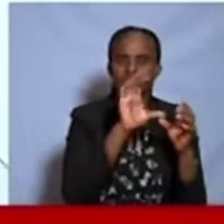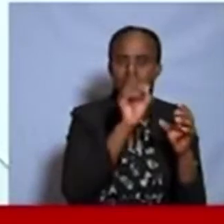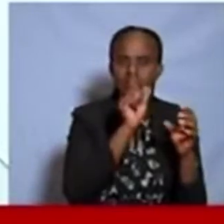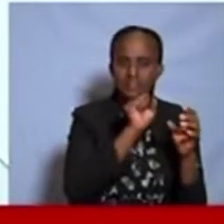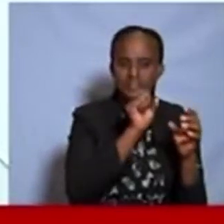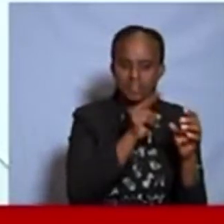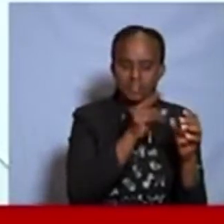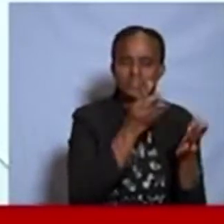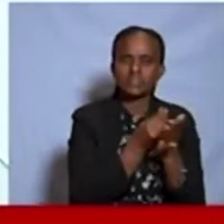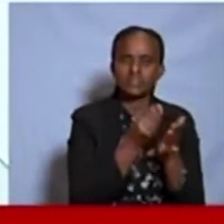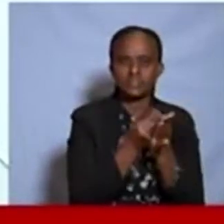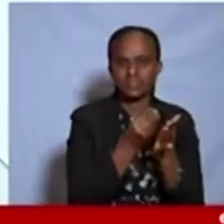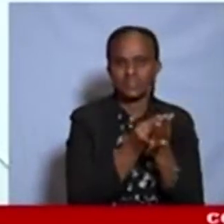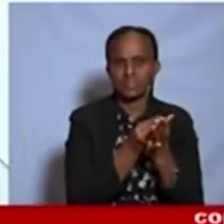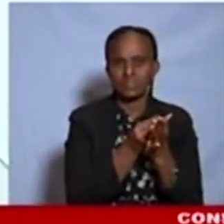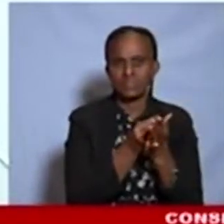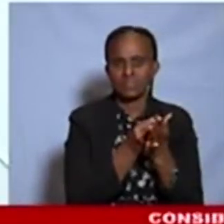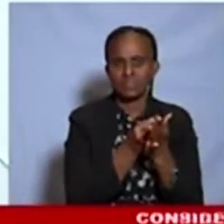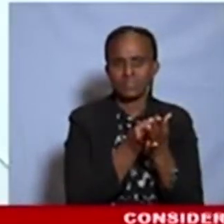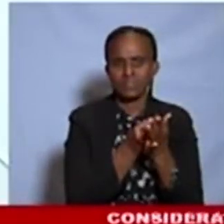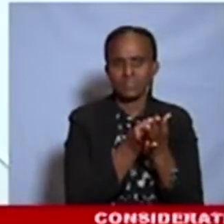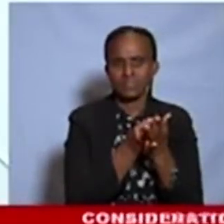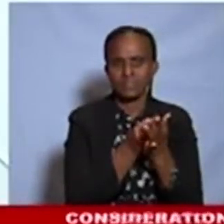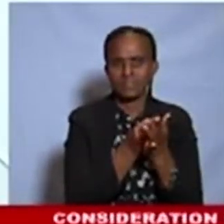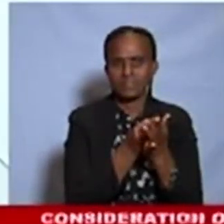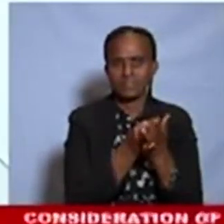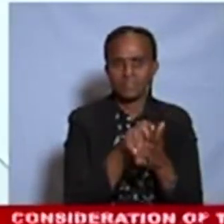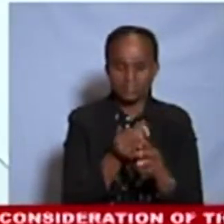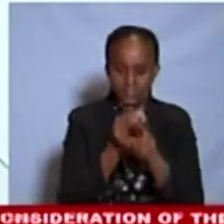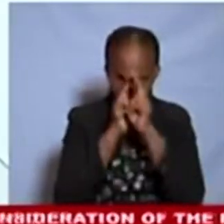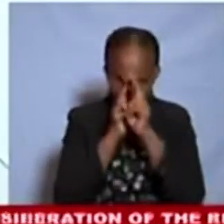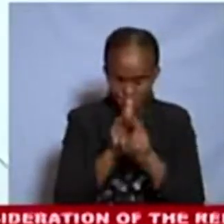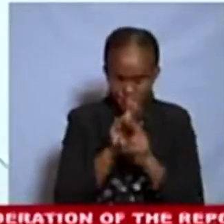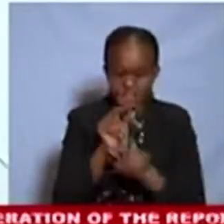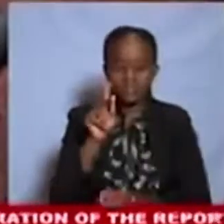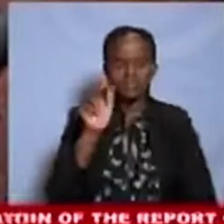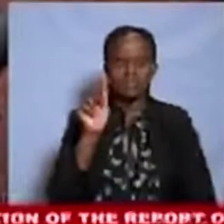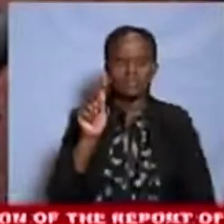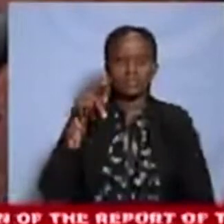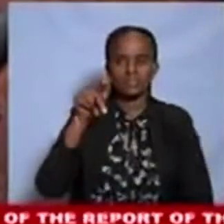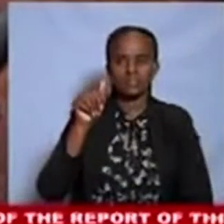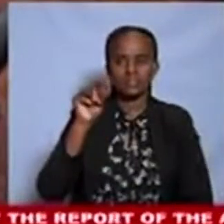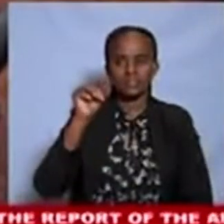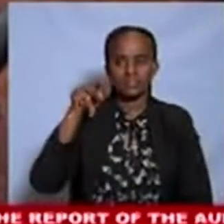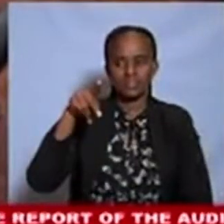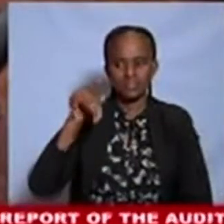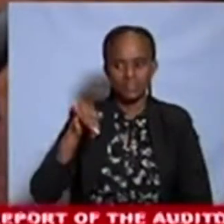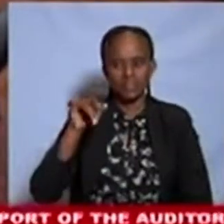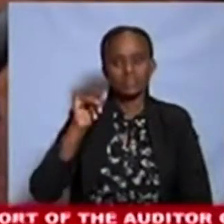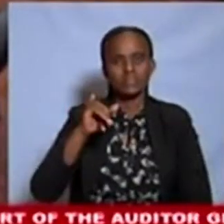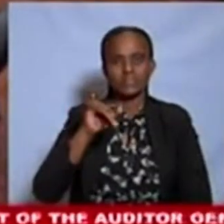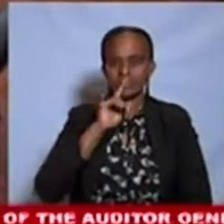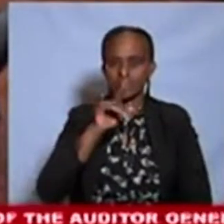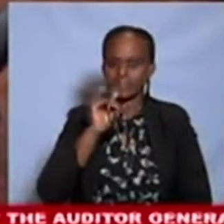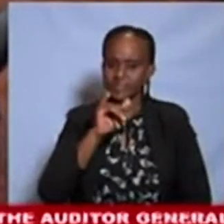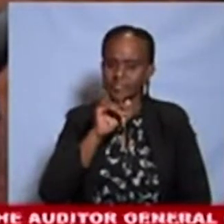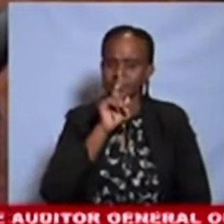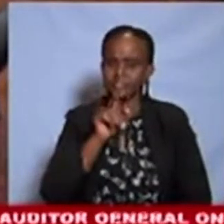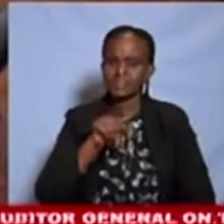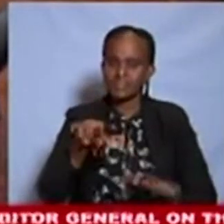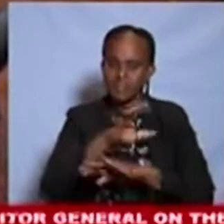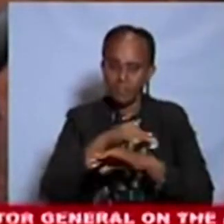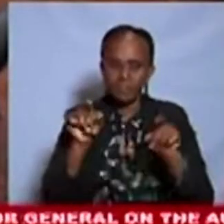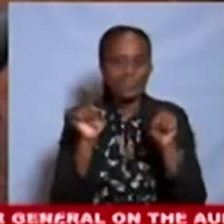Yes, Honorable Kapampi, go ahead. It's over the same.